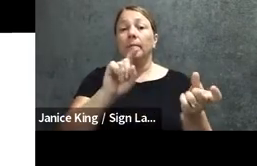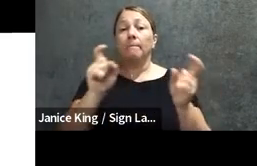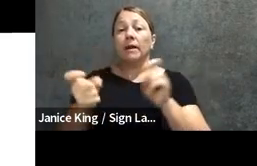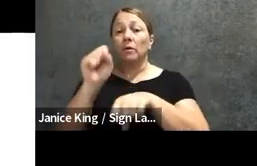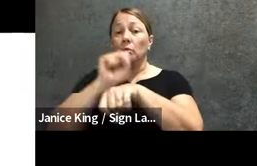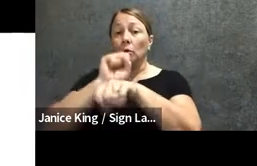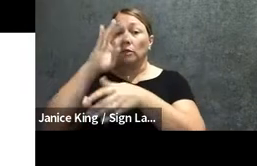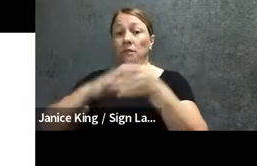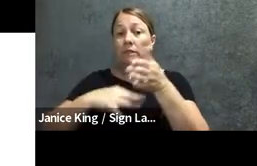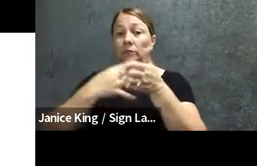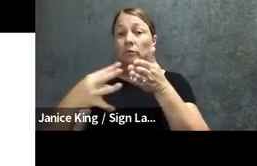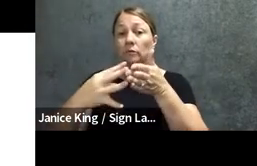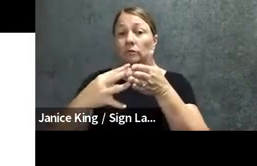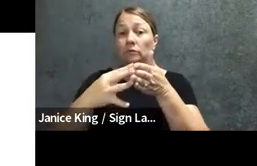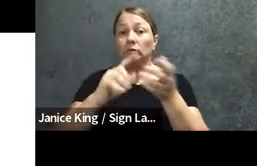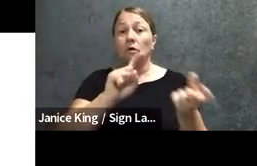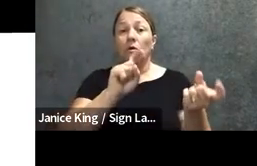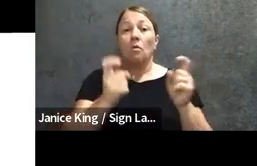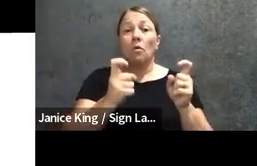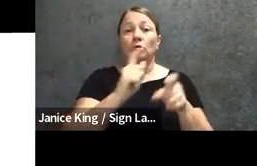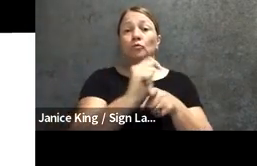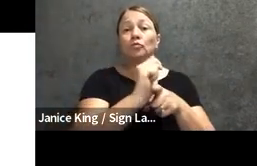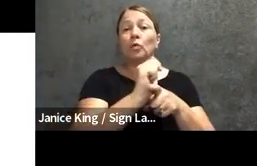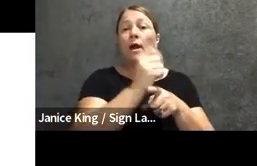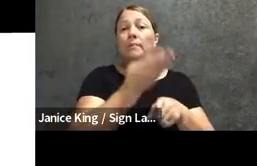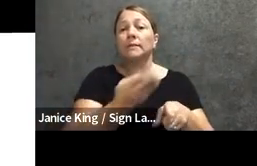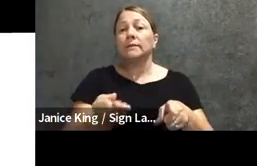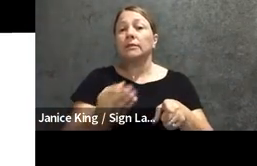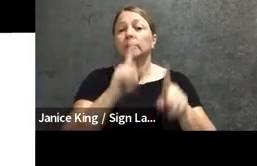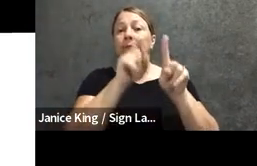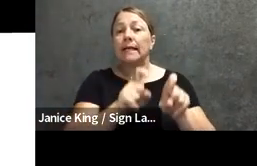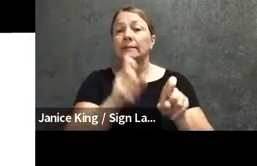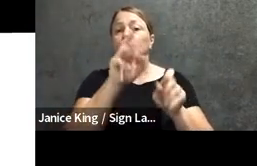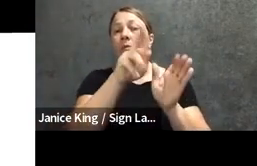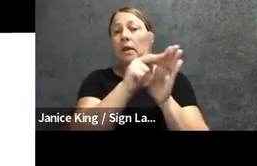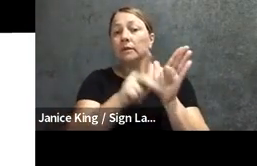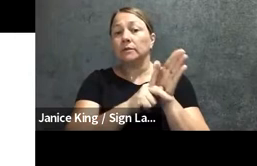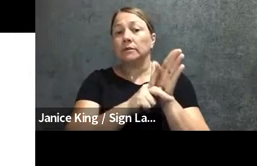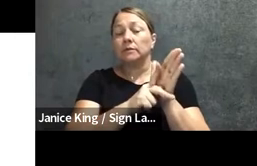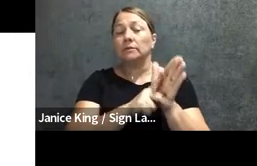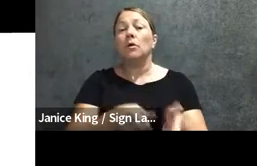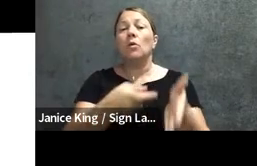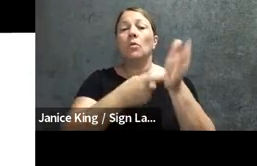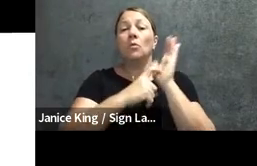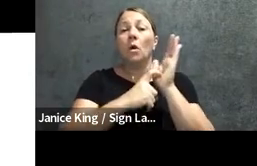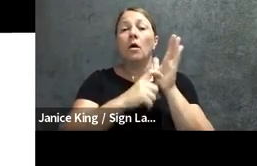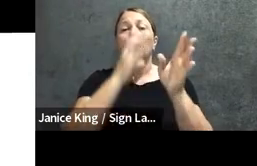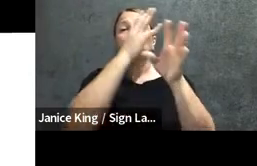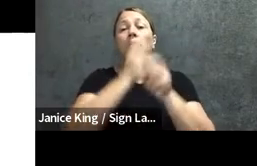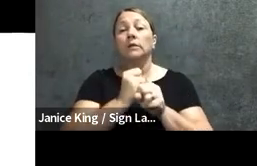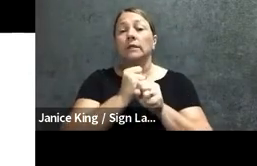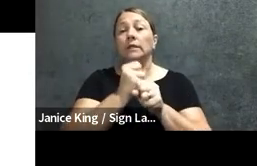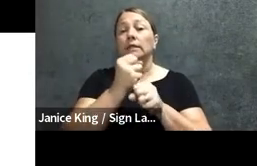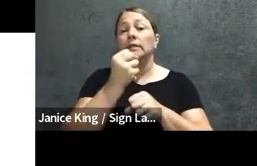schedule, altering training materials, tests or policy, acquiring or modifying equipment, providing